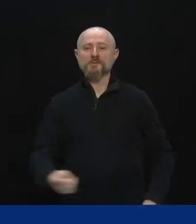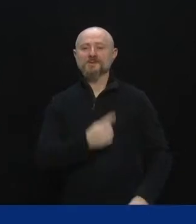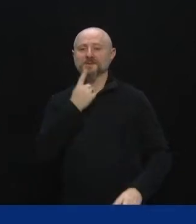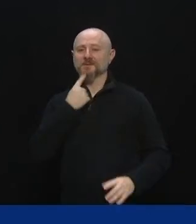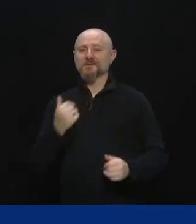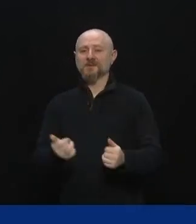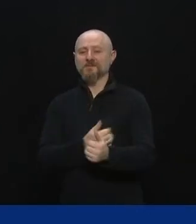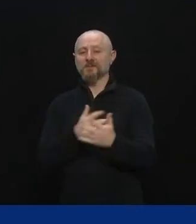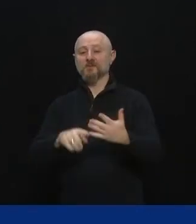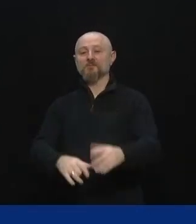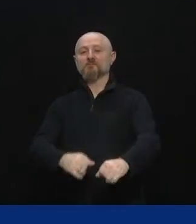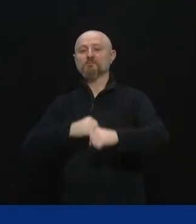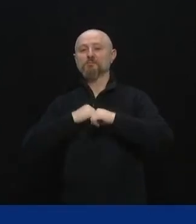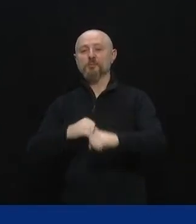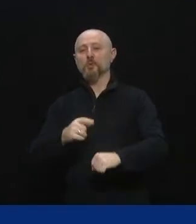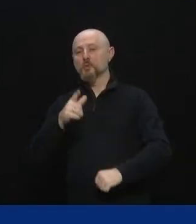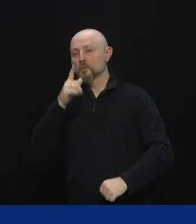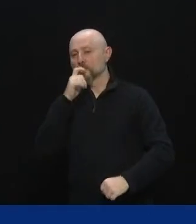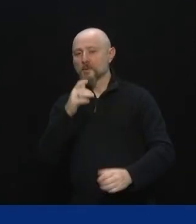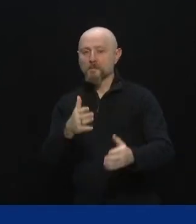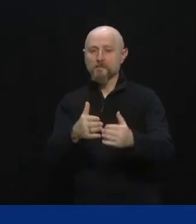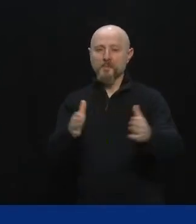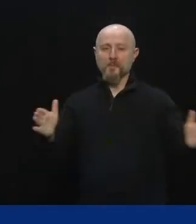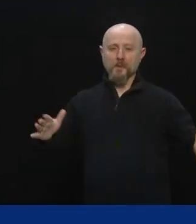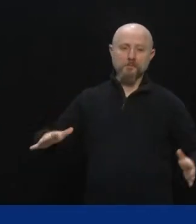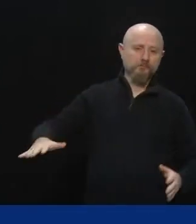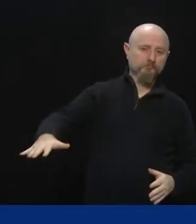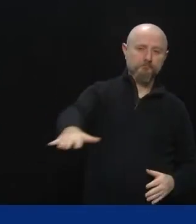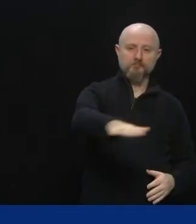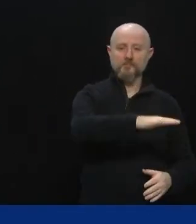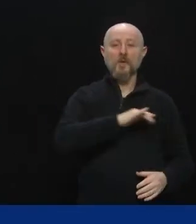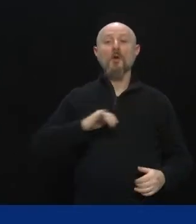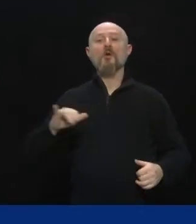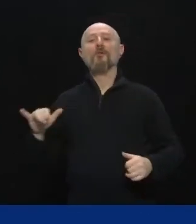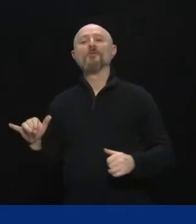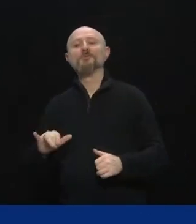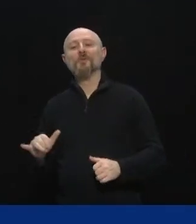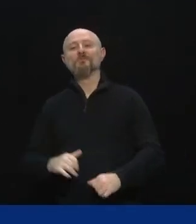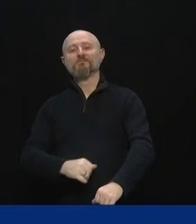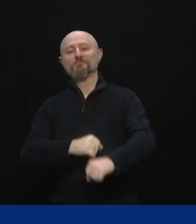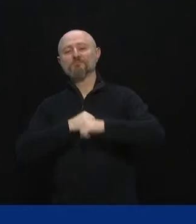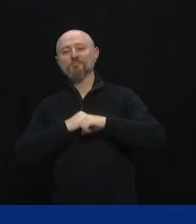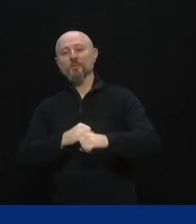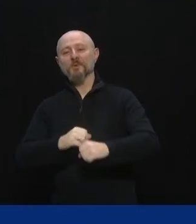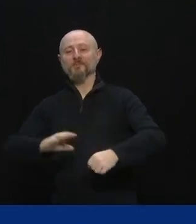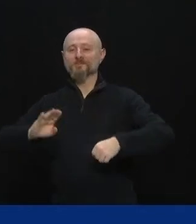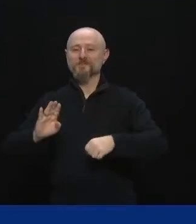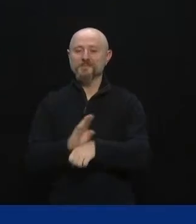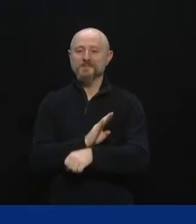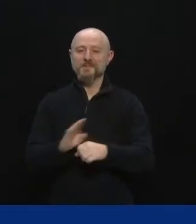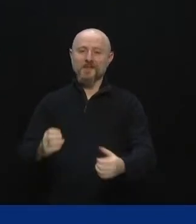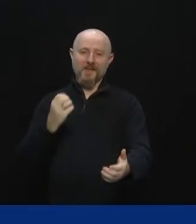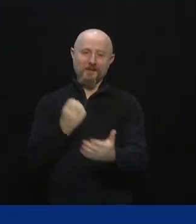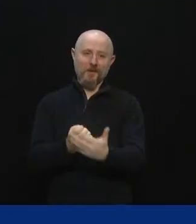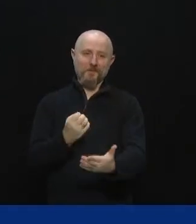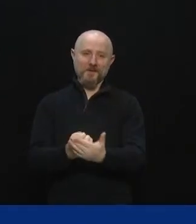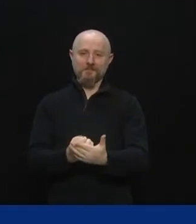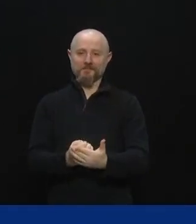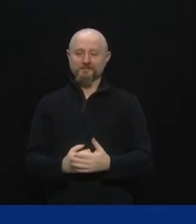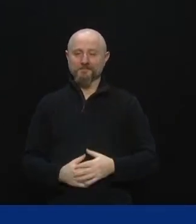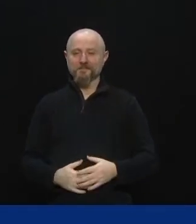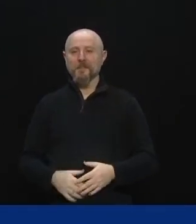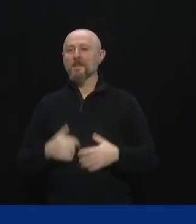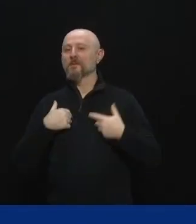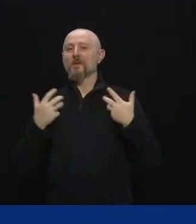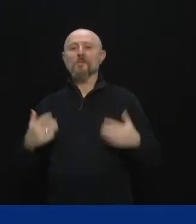the public health, but also the health of the economy. And to the extent that we can avoid ever having to go